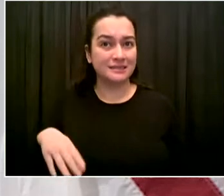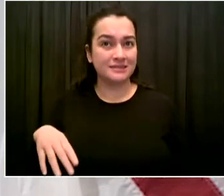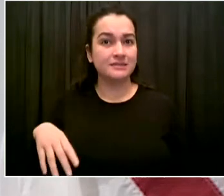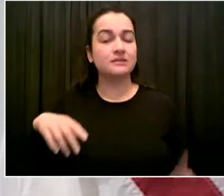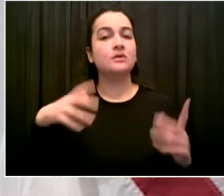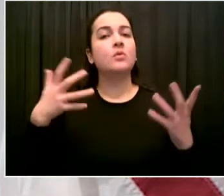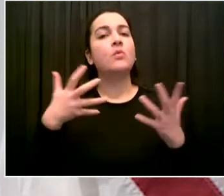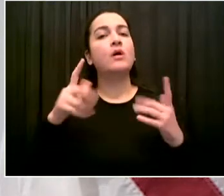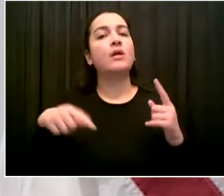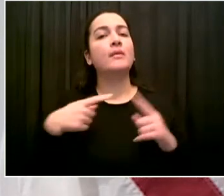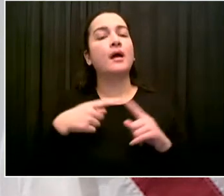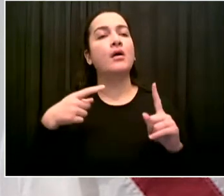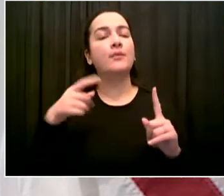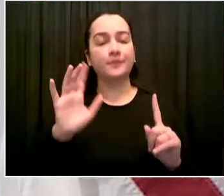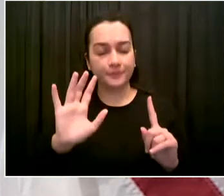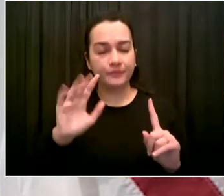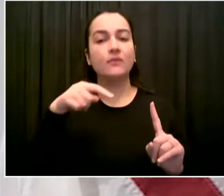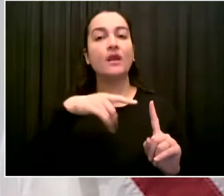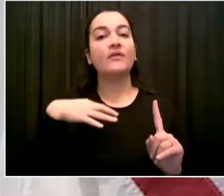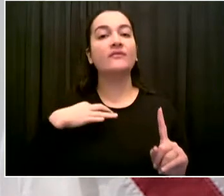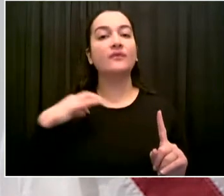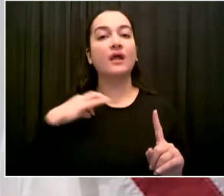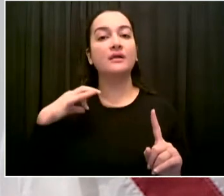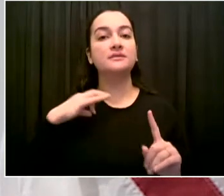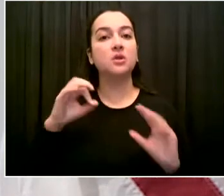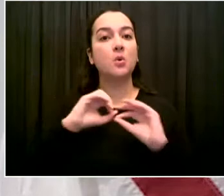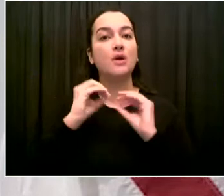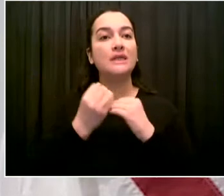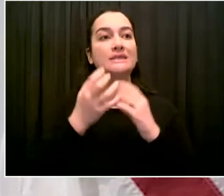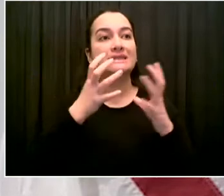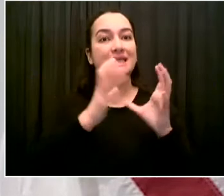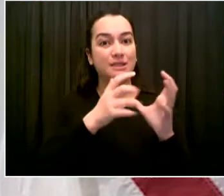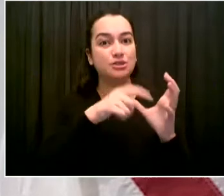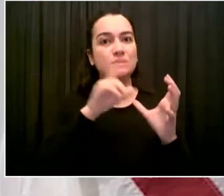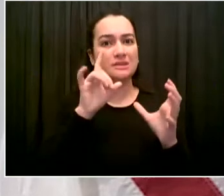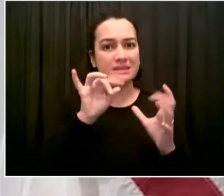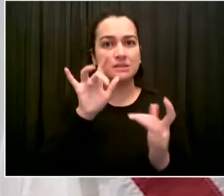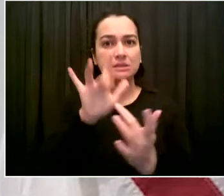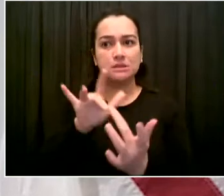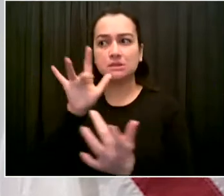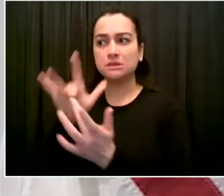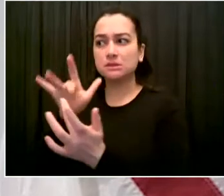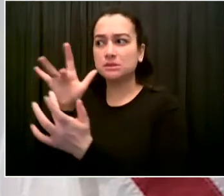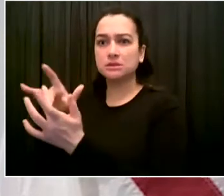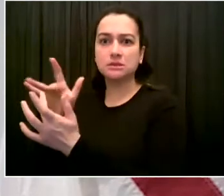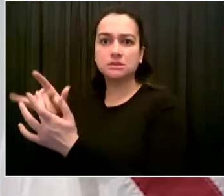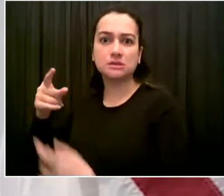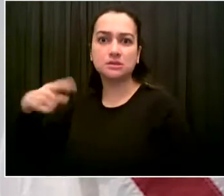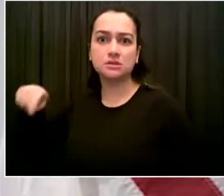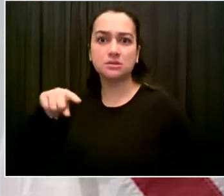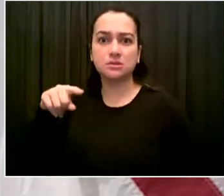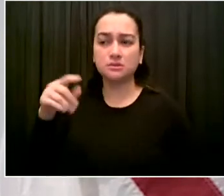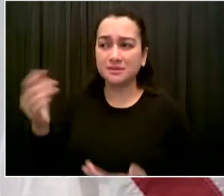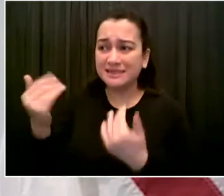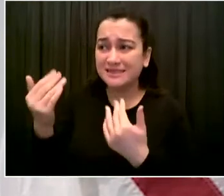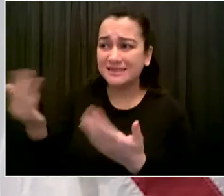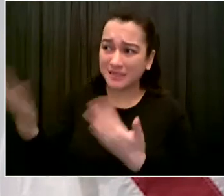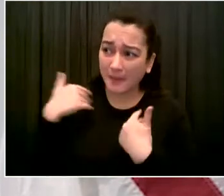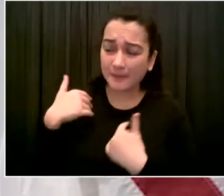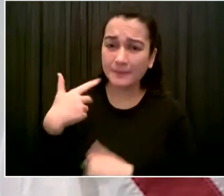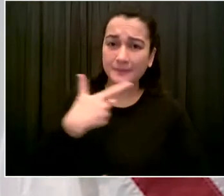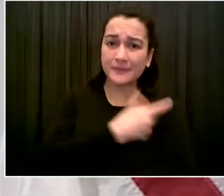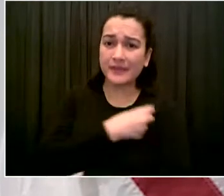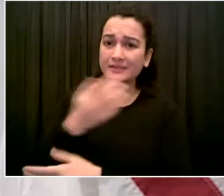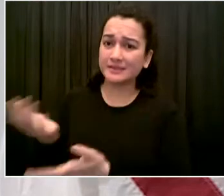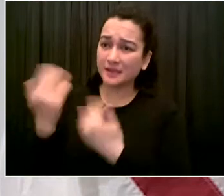helping people to get to access, whether it's a website or a sign-up sheet. Is the city working